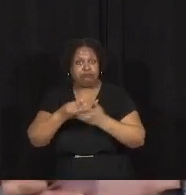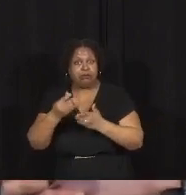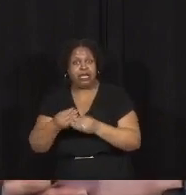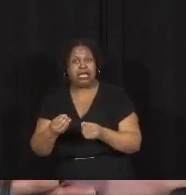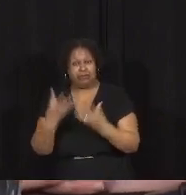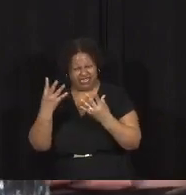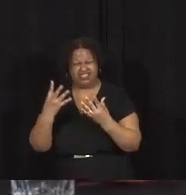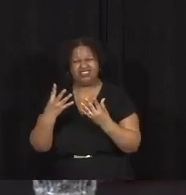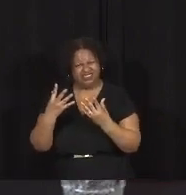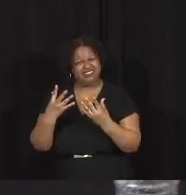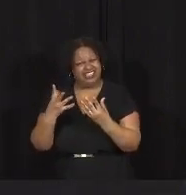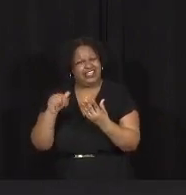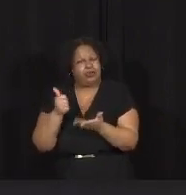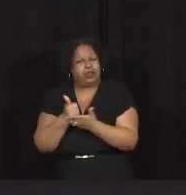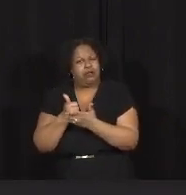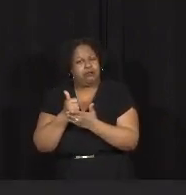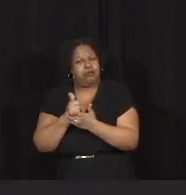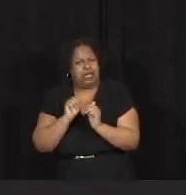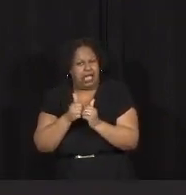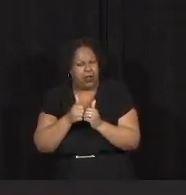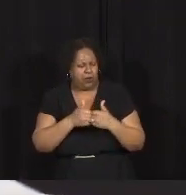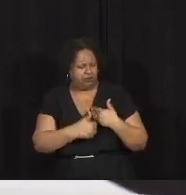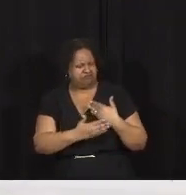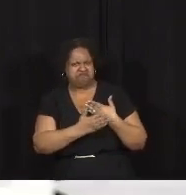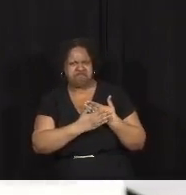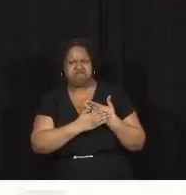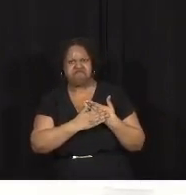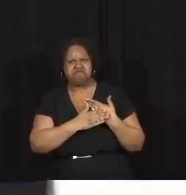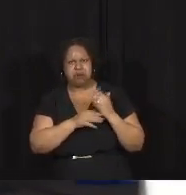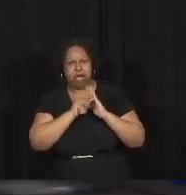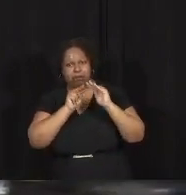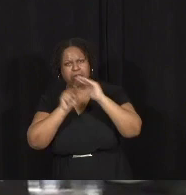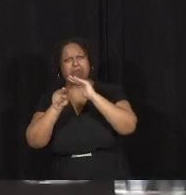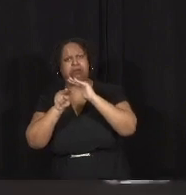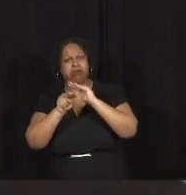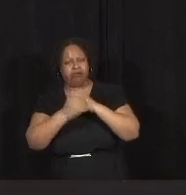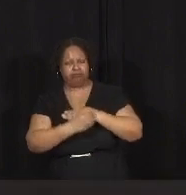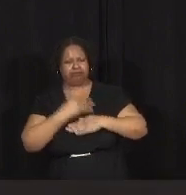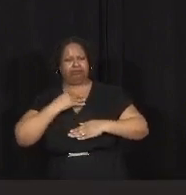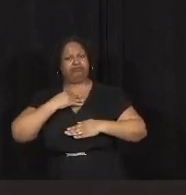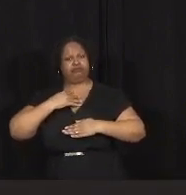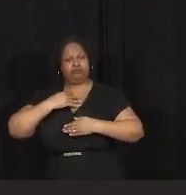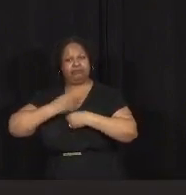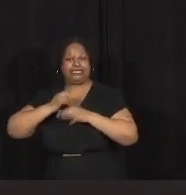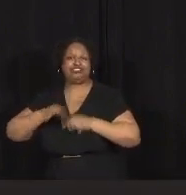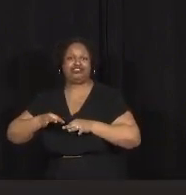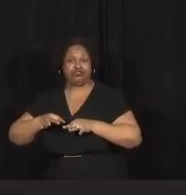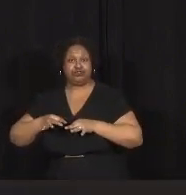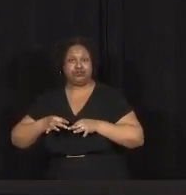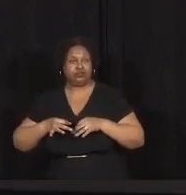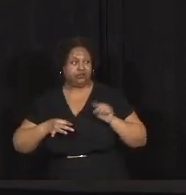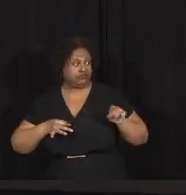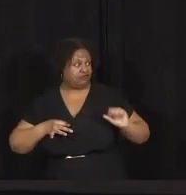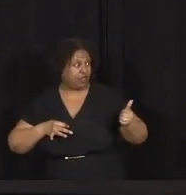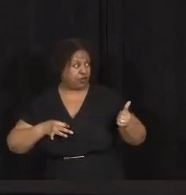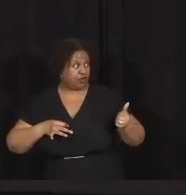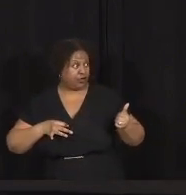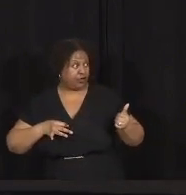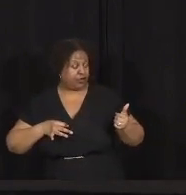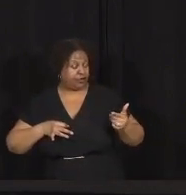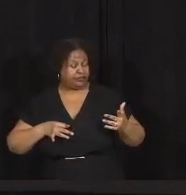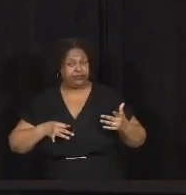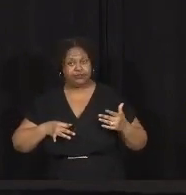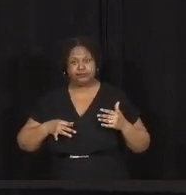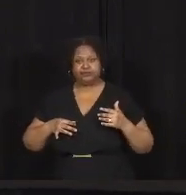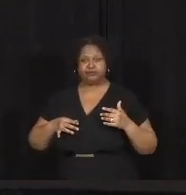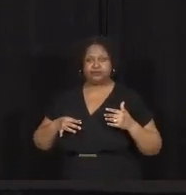to add, Matt, on the use of models to inform healthcare preparedness and planning? Sure, and I don't know if it's direct to the